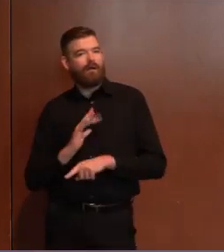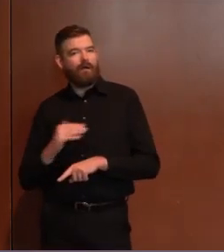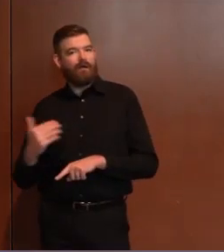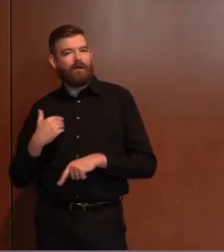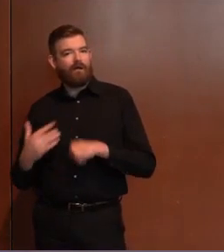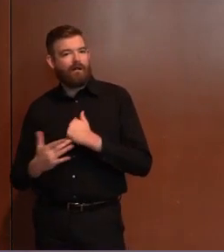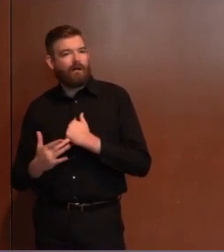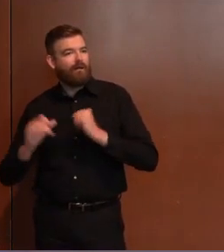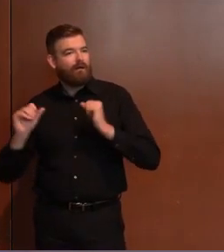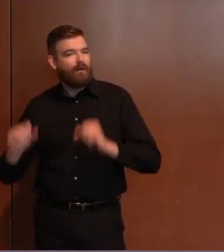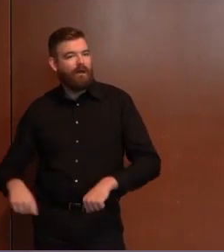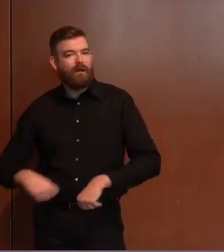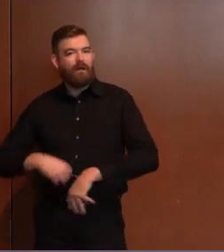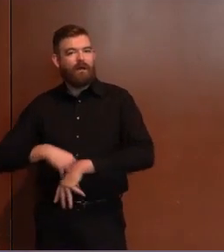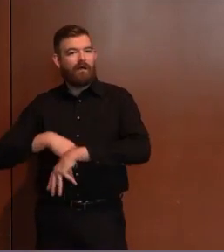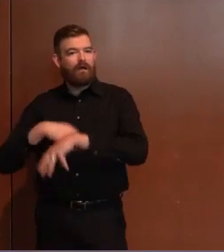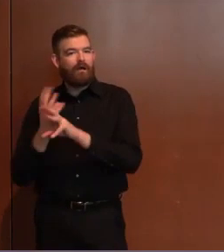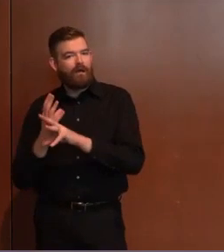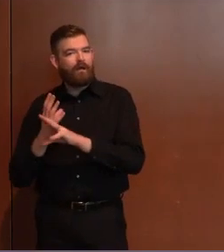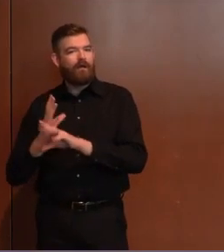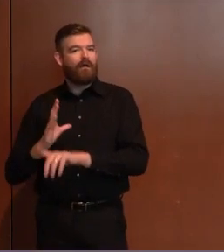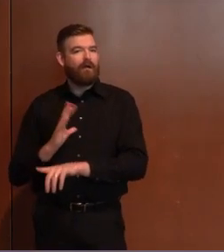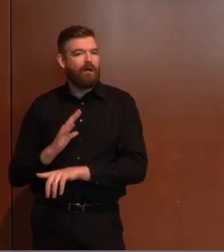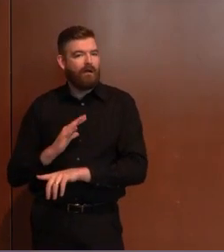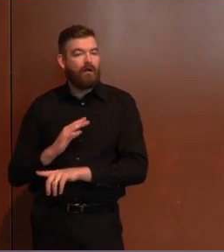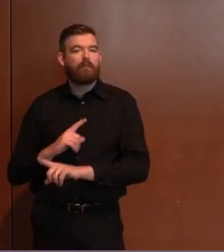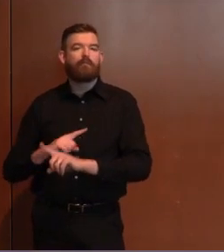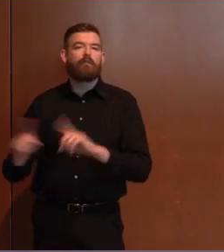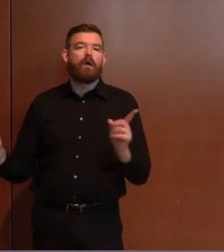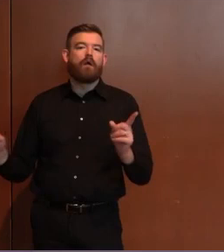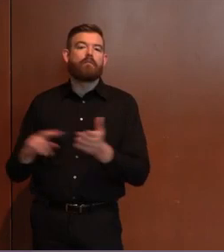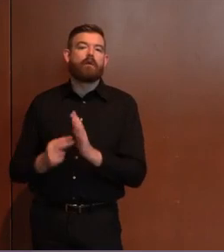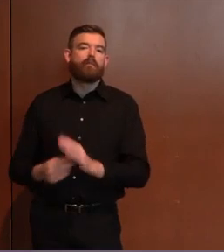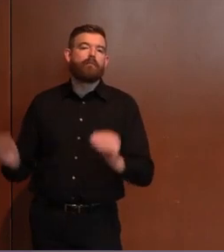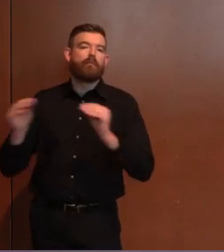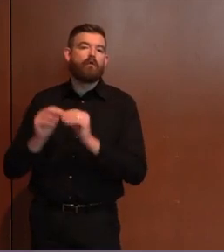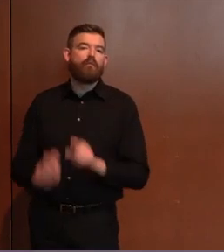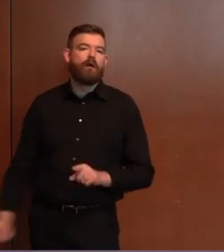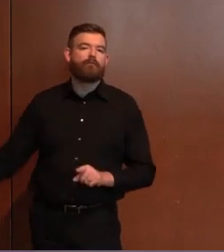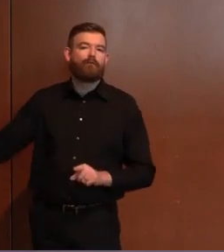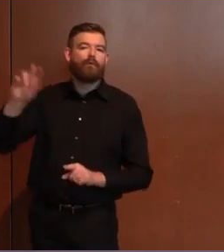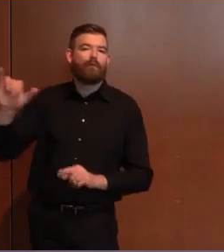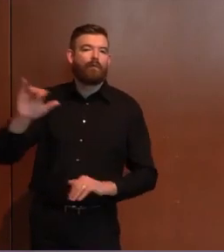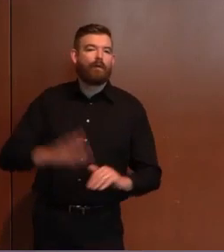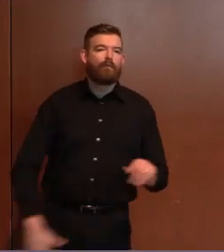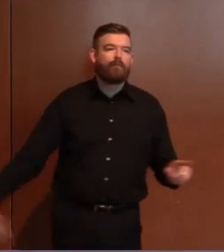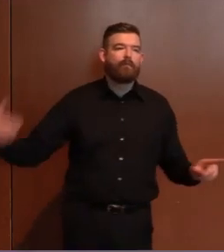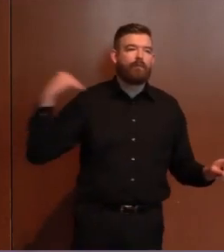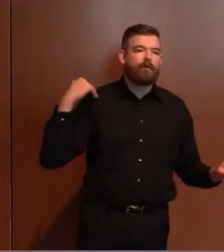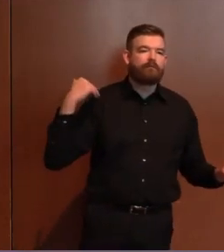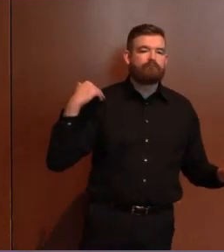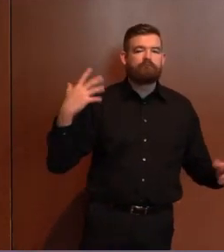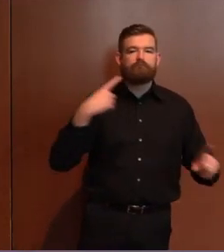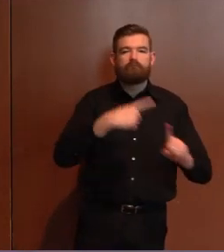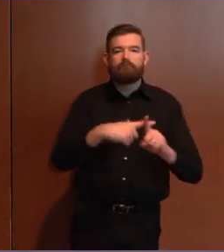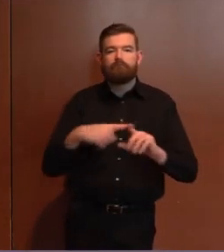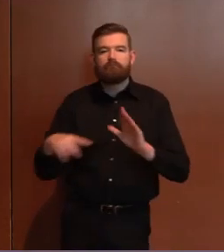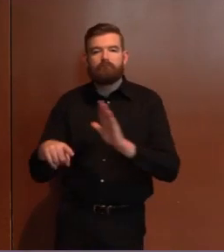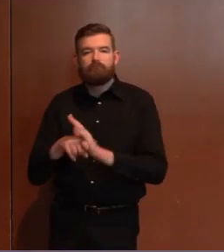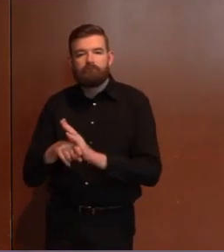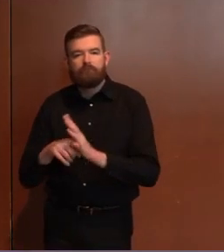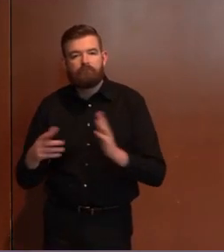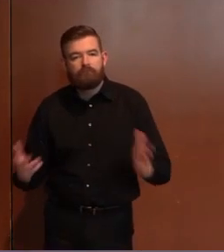me is the one big, and Judy can jump in and add her 2 cents on this, the one big one. I forget the communities, but it's pretty stark.